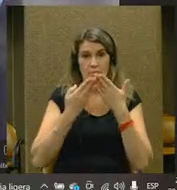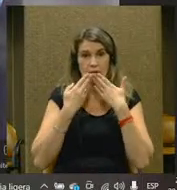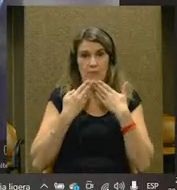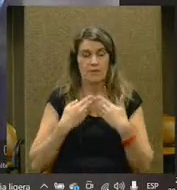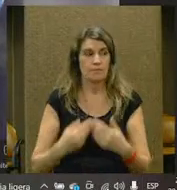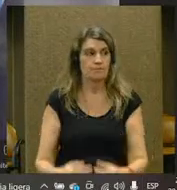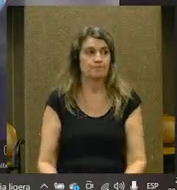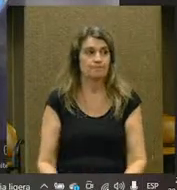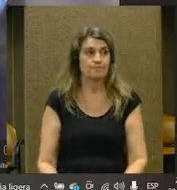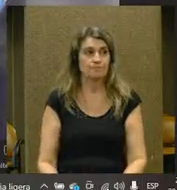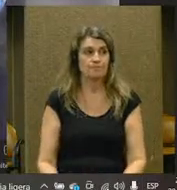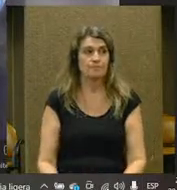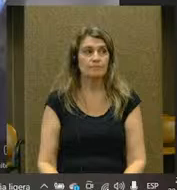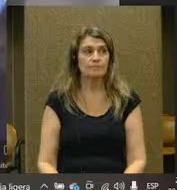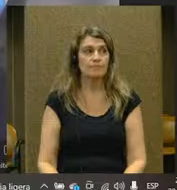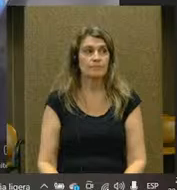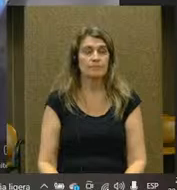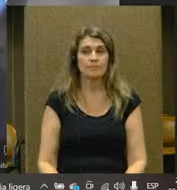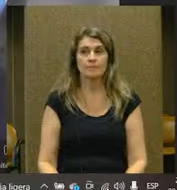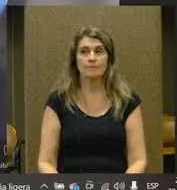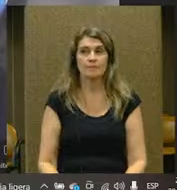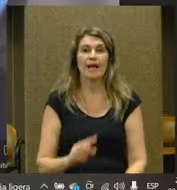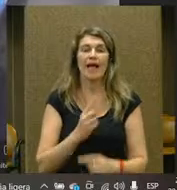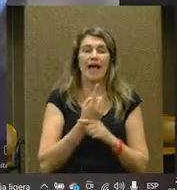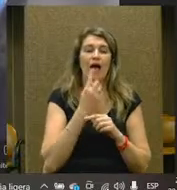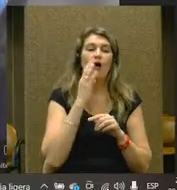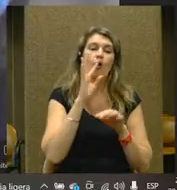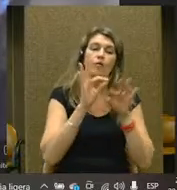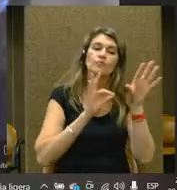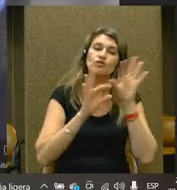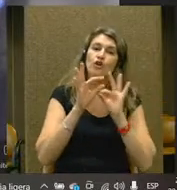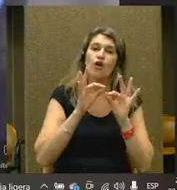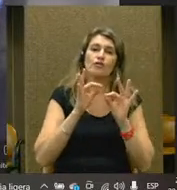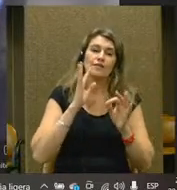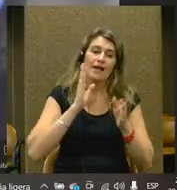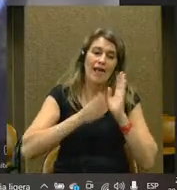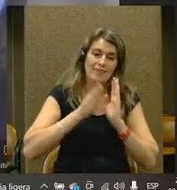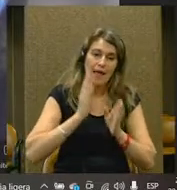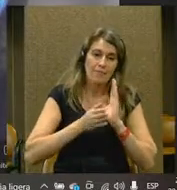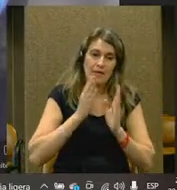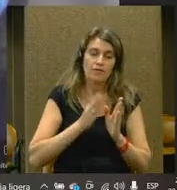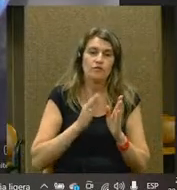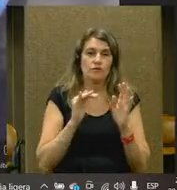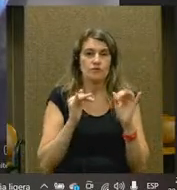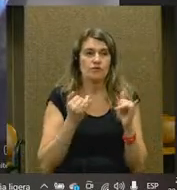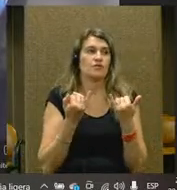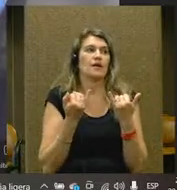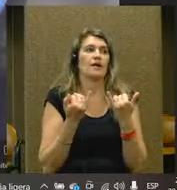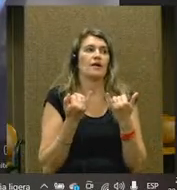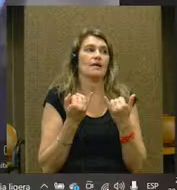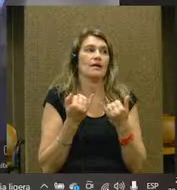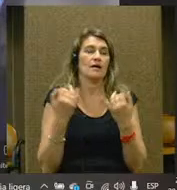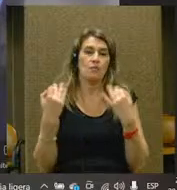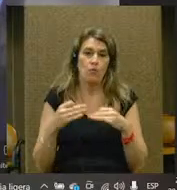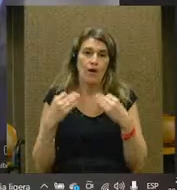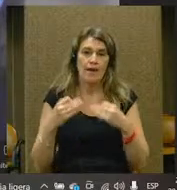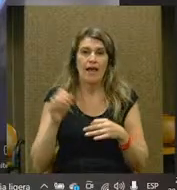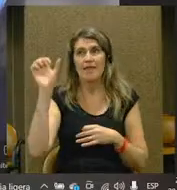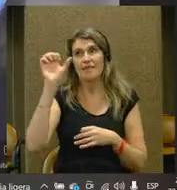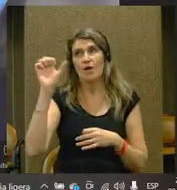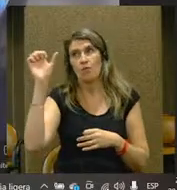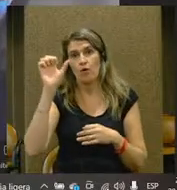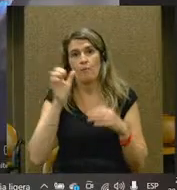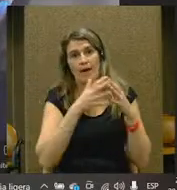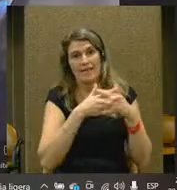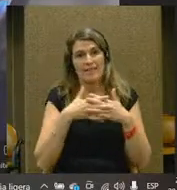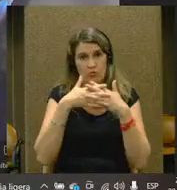options that have proved to be valuable in the US and in Europe. And